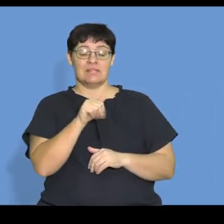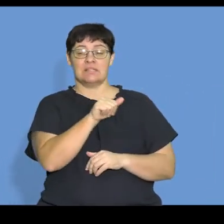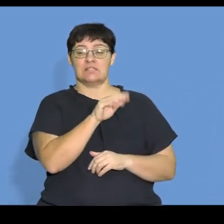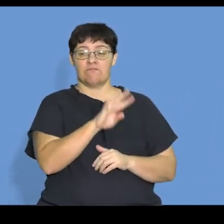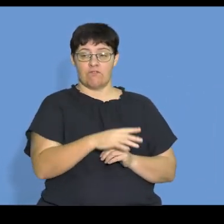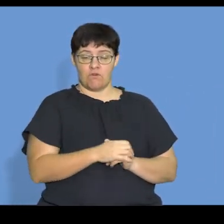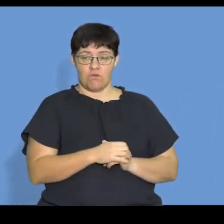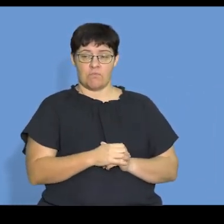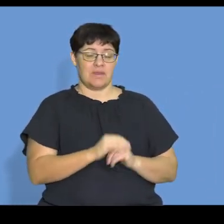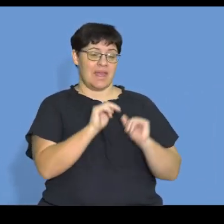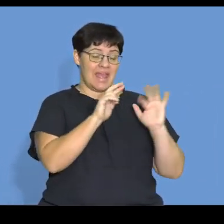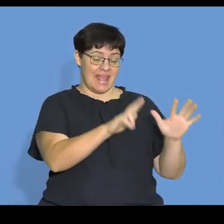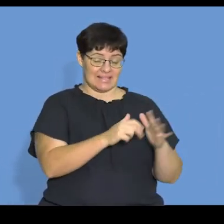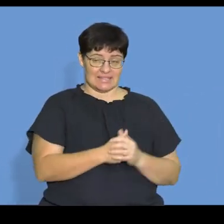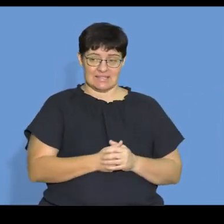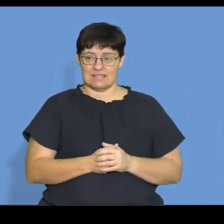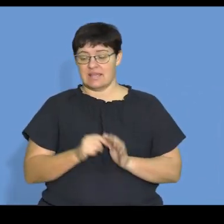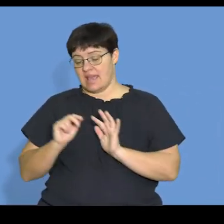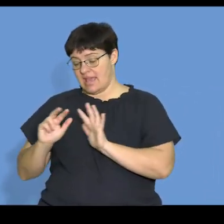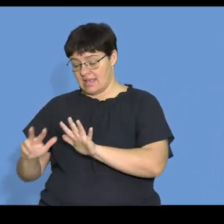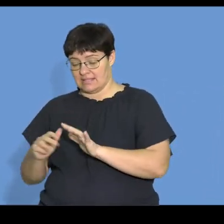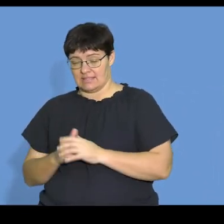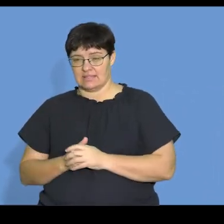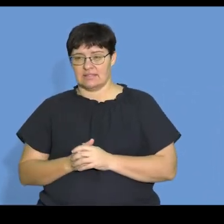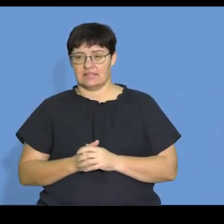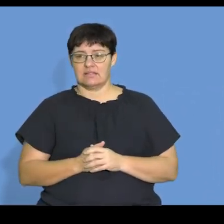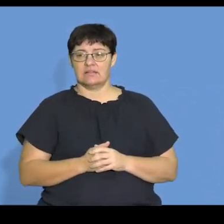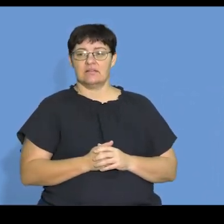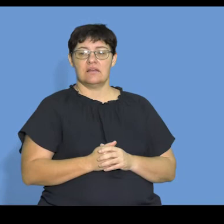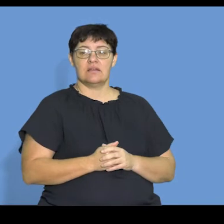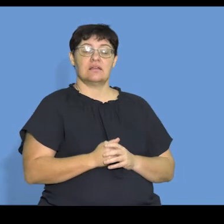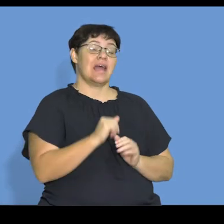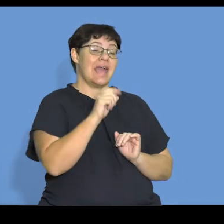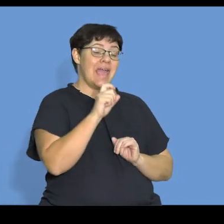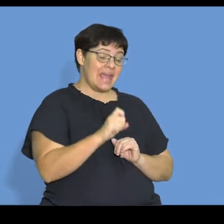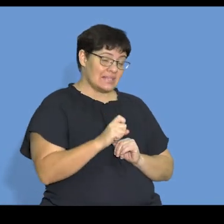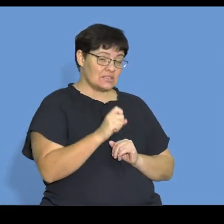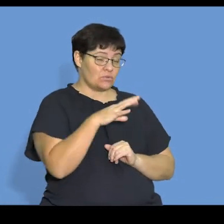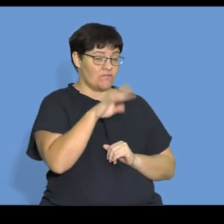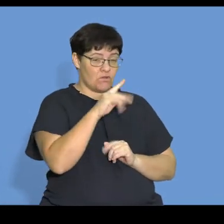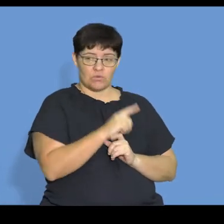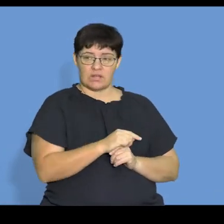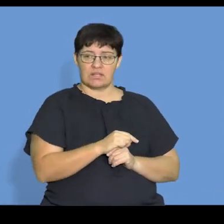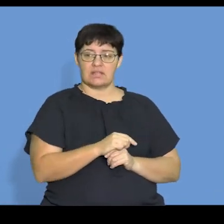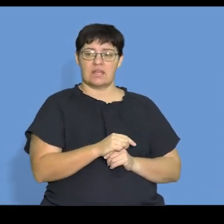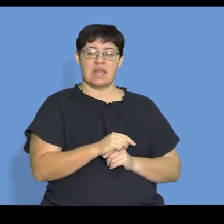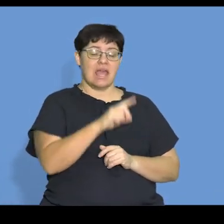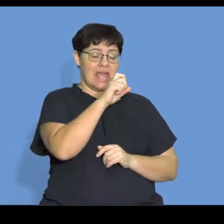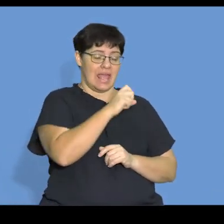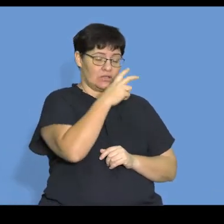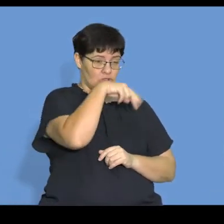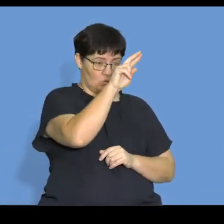will be 8 and 8, and the factors of x to the 4 will be x squared.